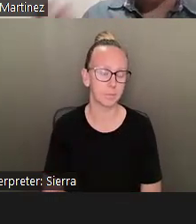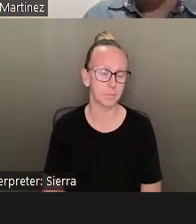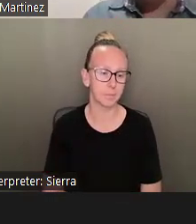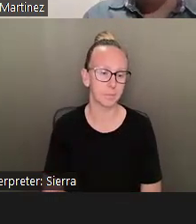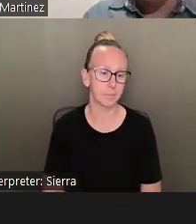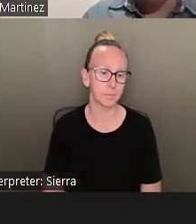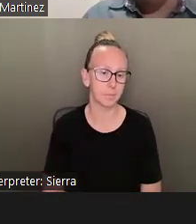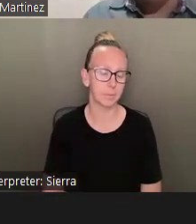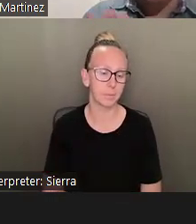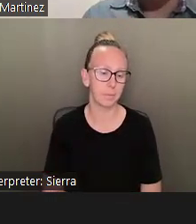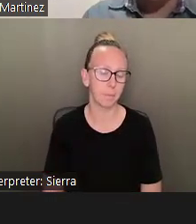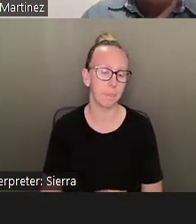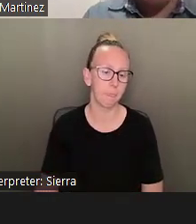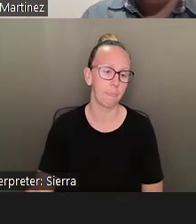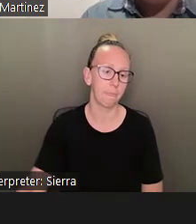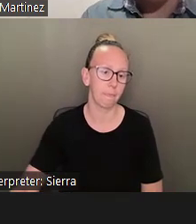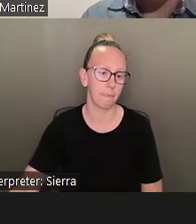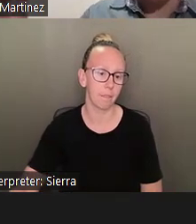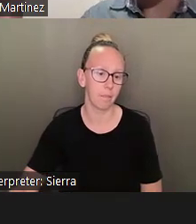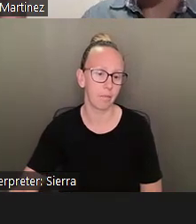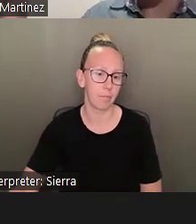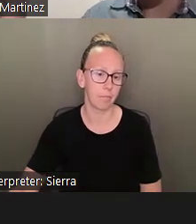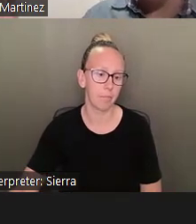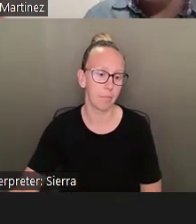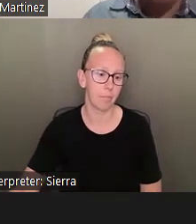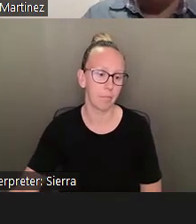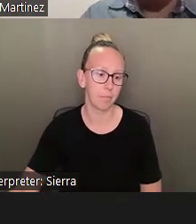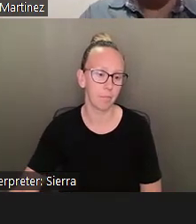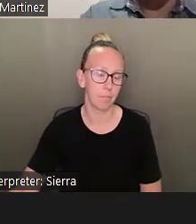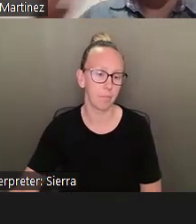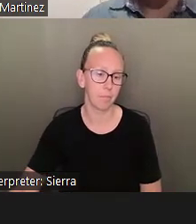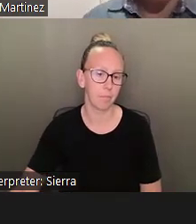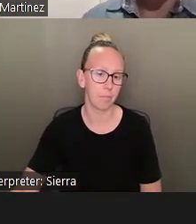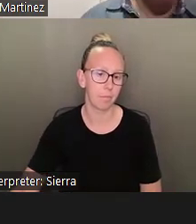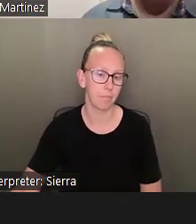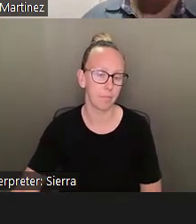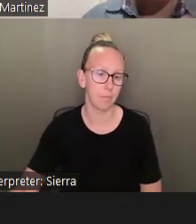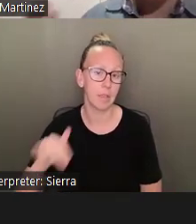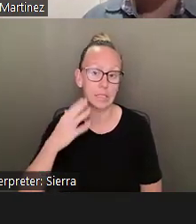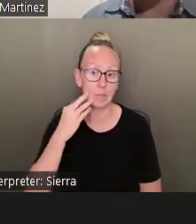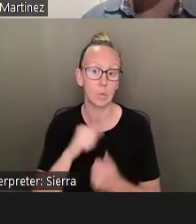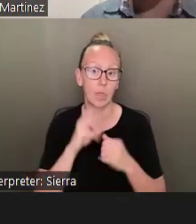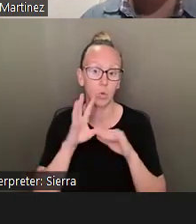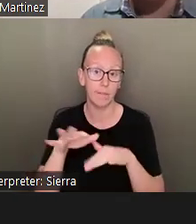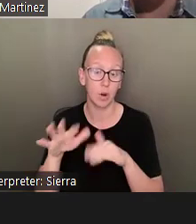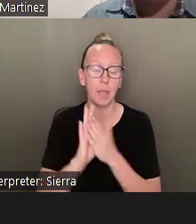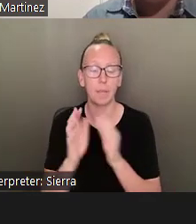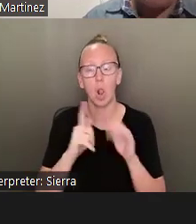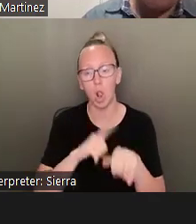And so this experience with the river ended up into this longer essay called Abridging Language,